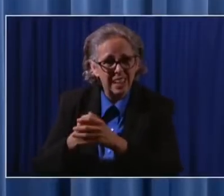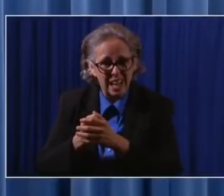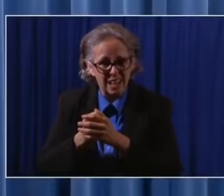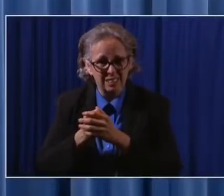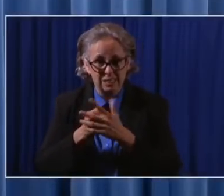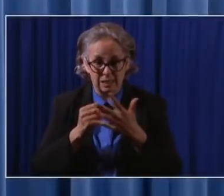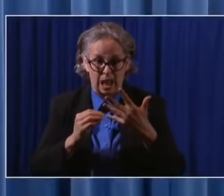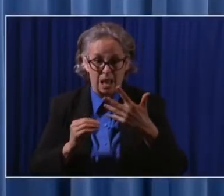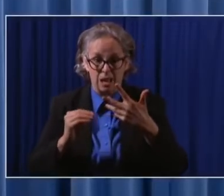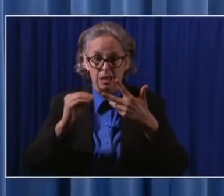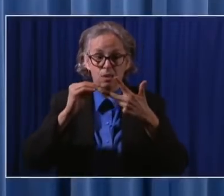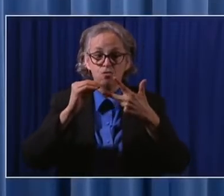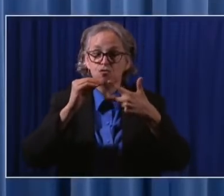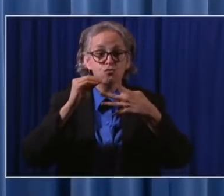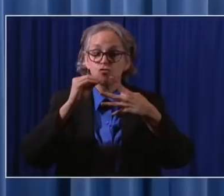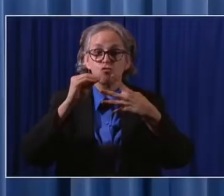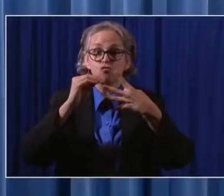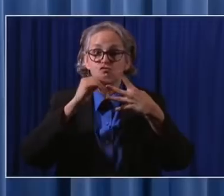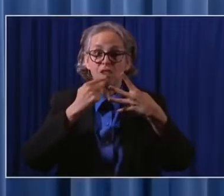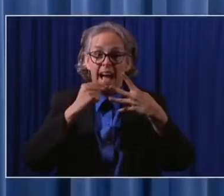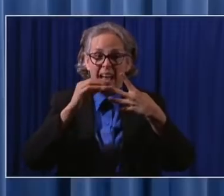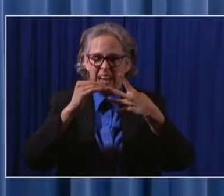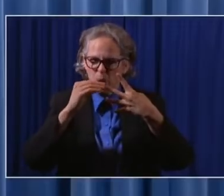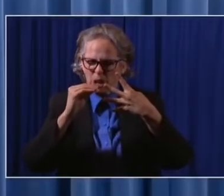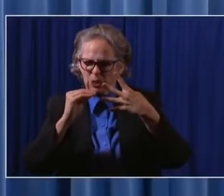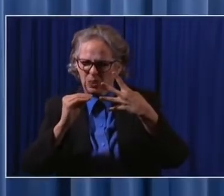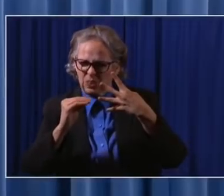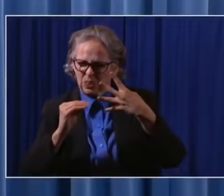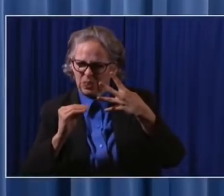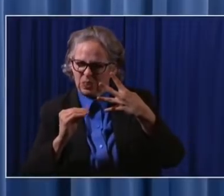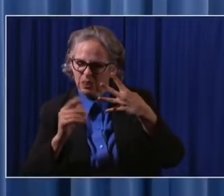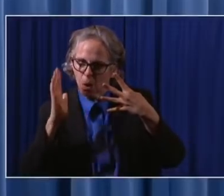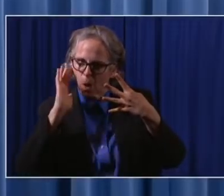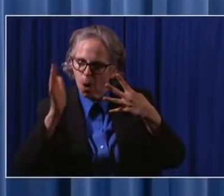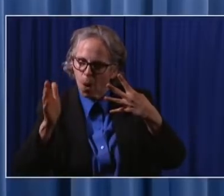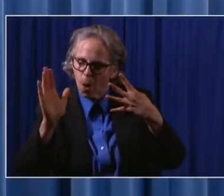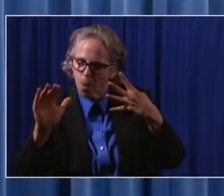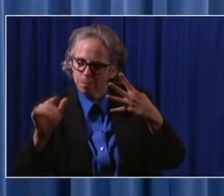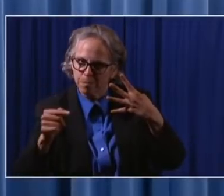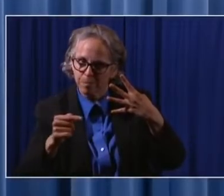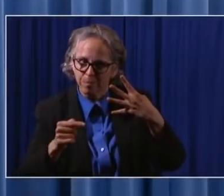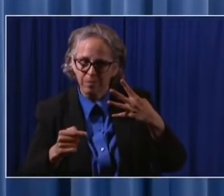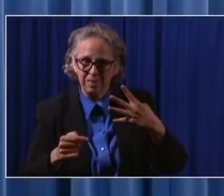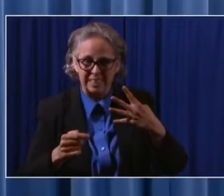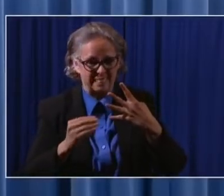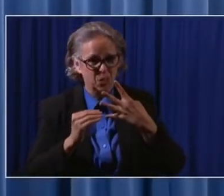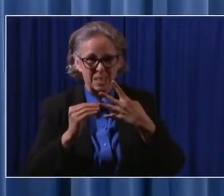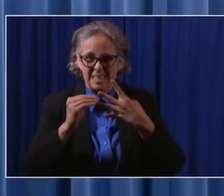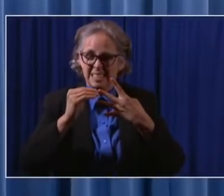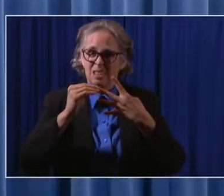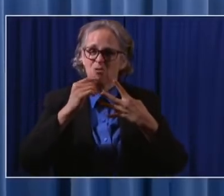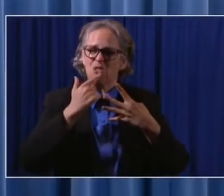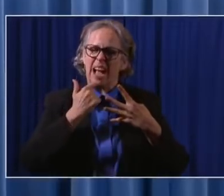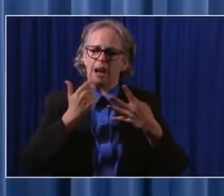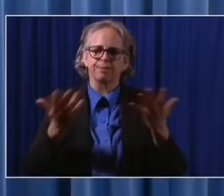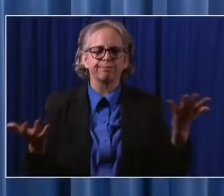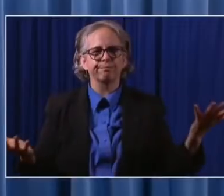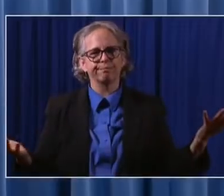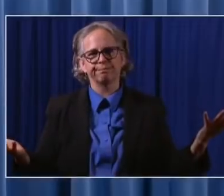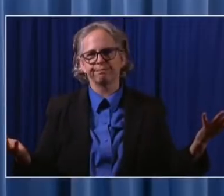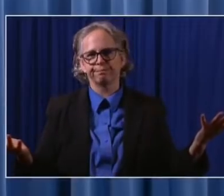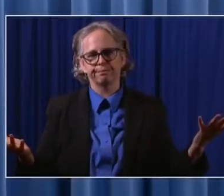continue to wear masks, but when they're red, we have problems. Trend lines are all the wrong